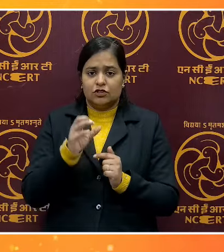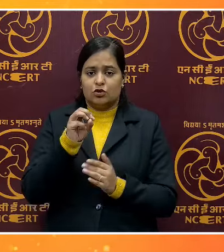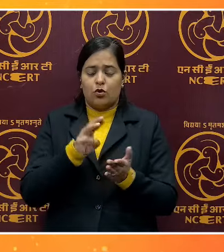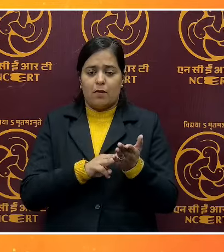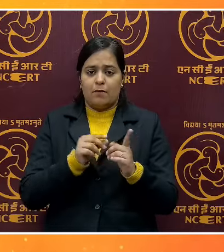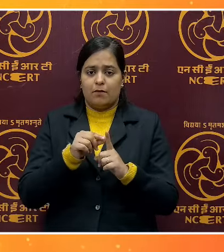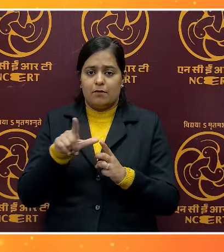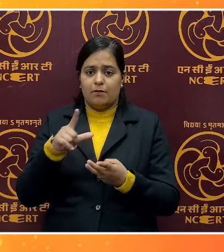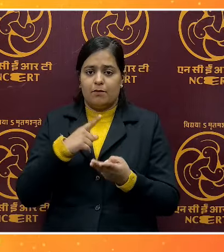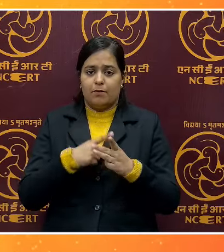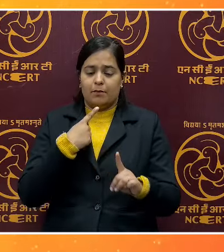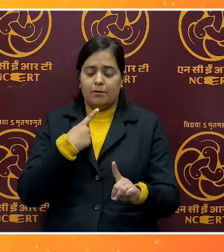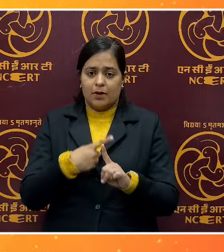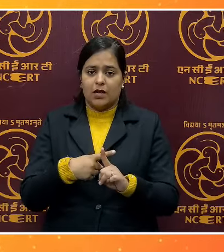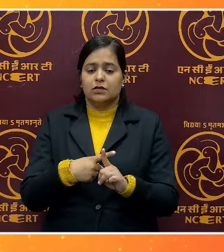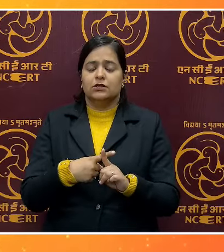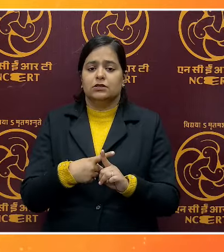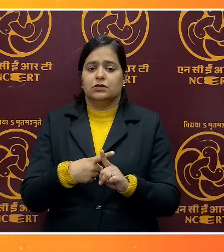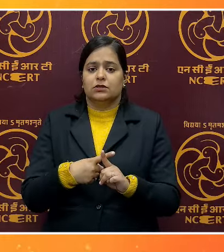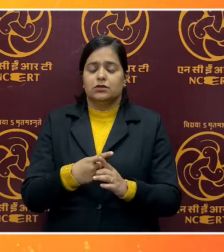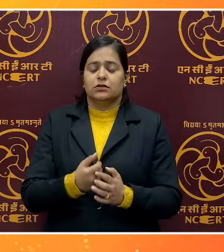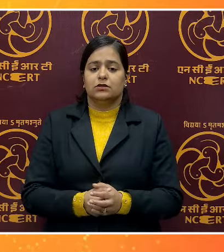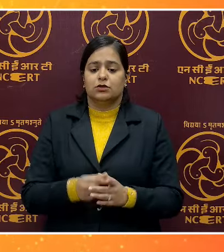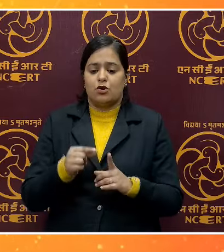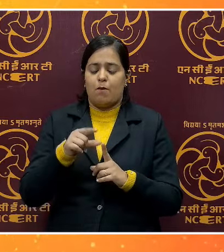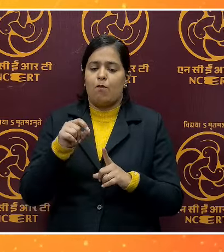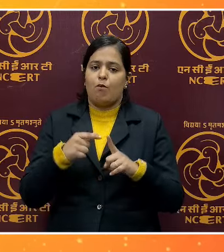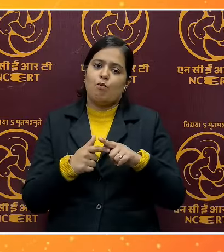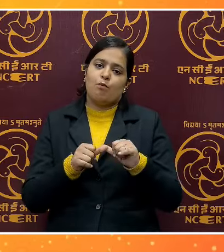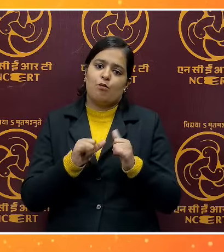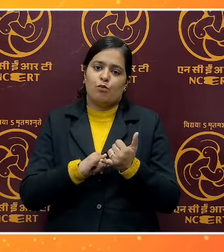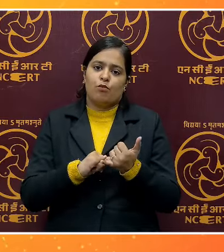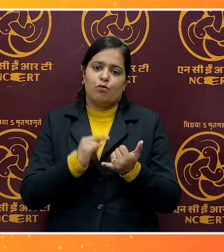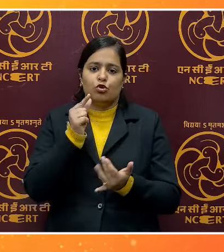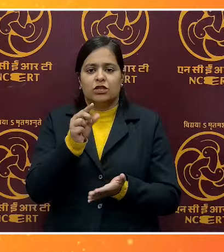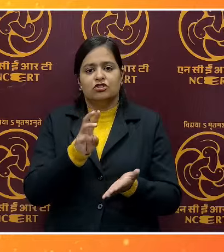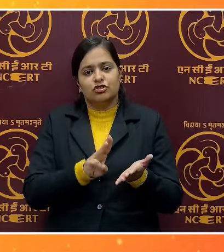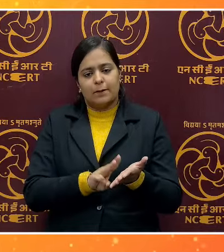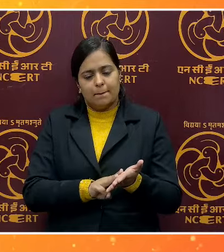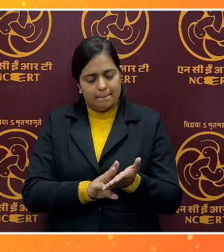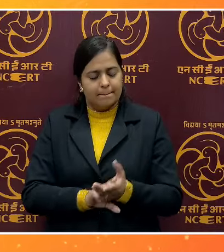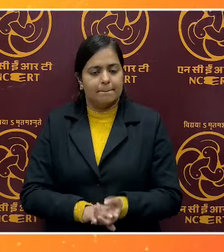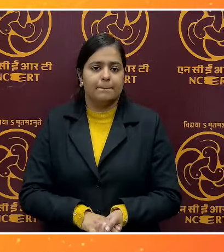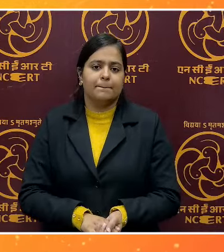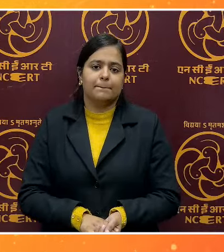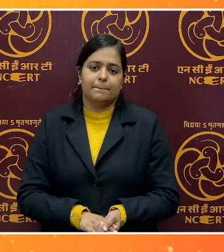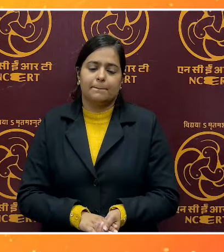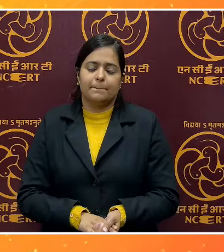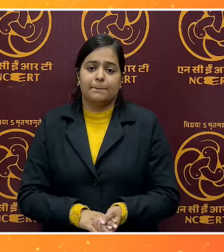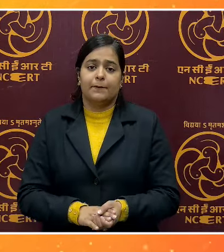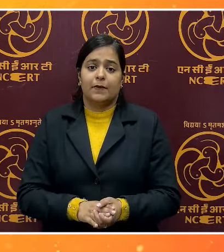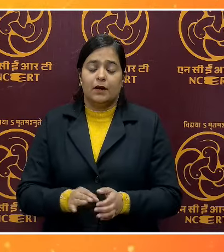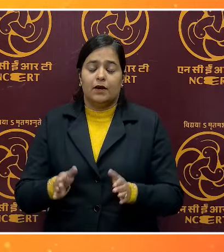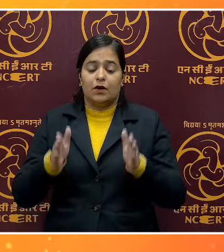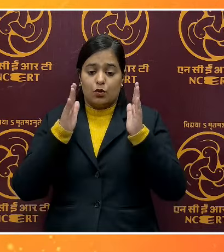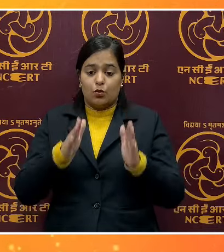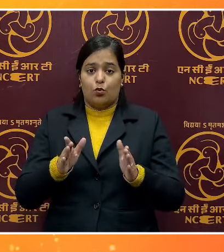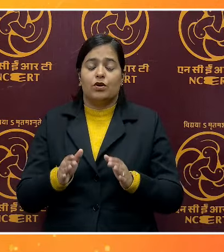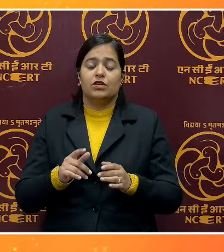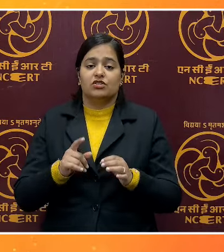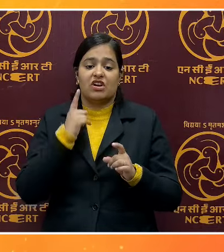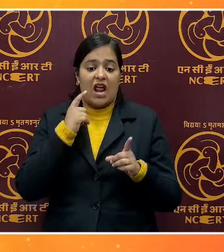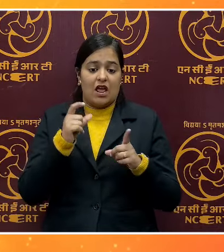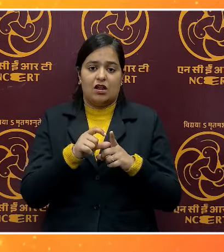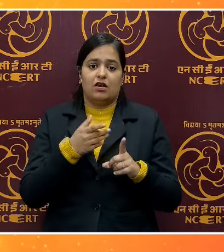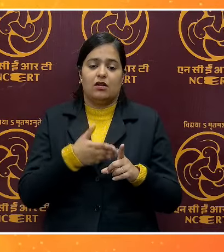the counter ion that is present potassium, you will get the charge on the coordination entity and name